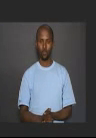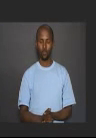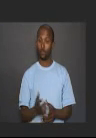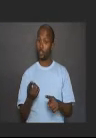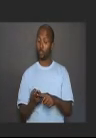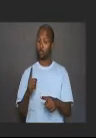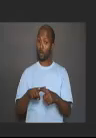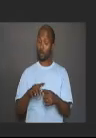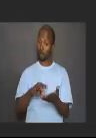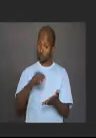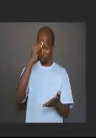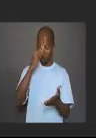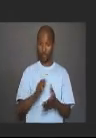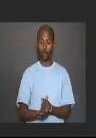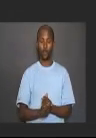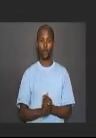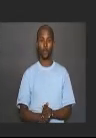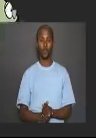Let's get back to our lesson.